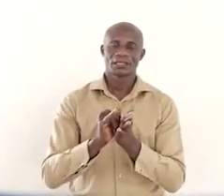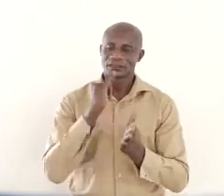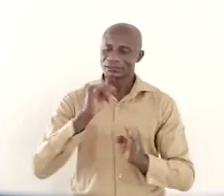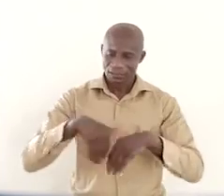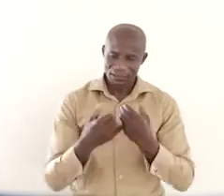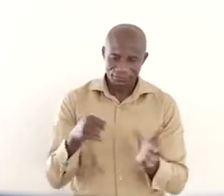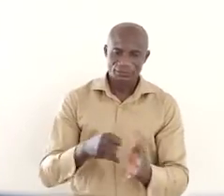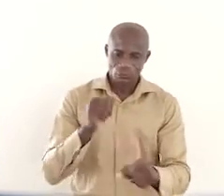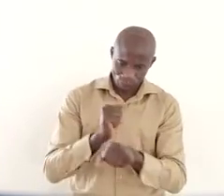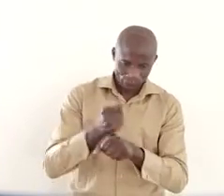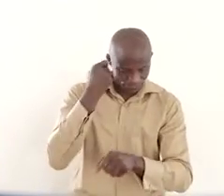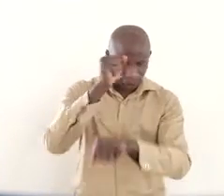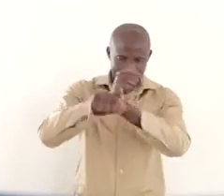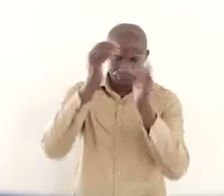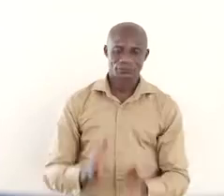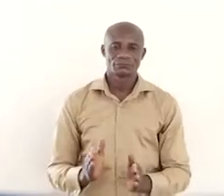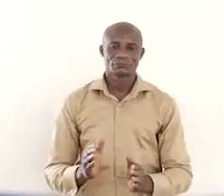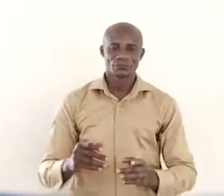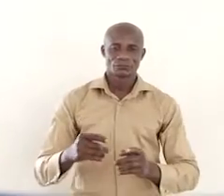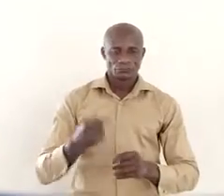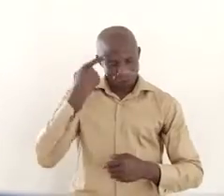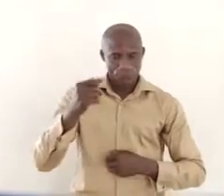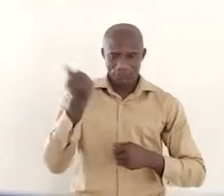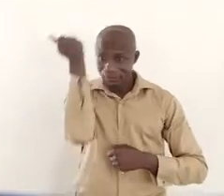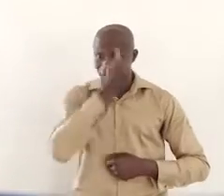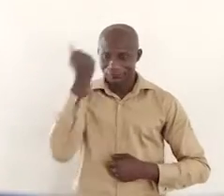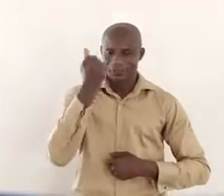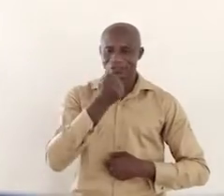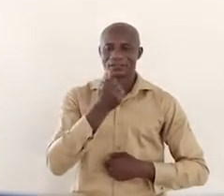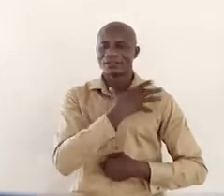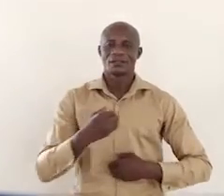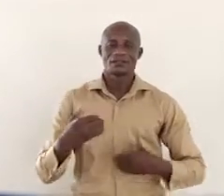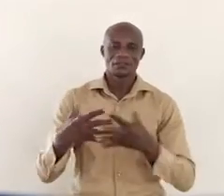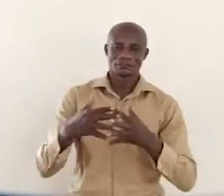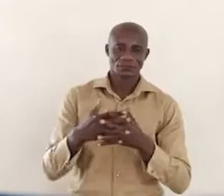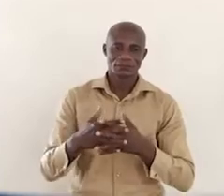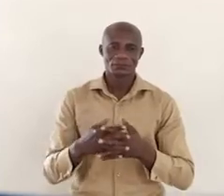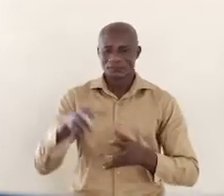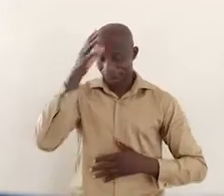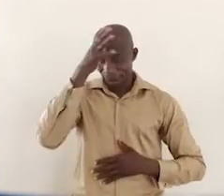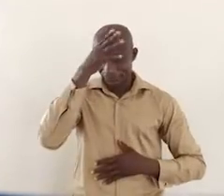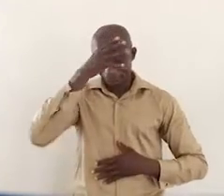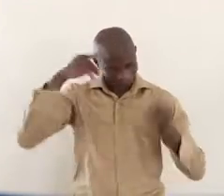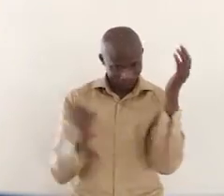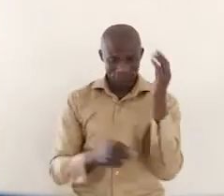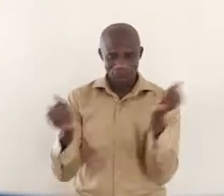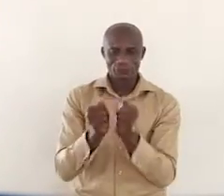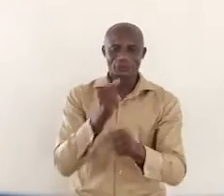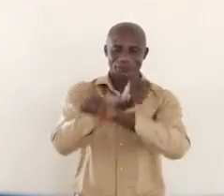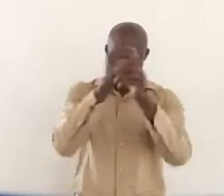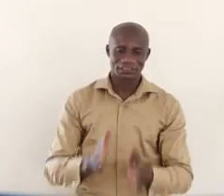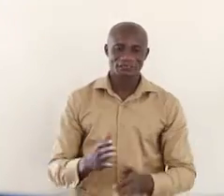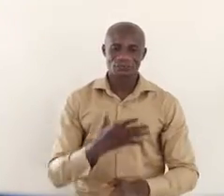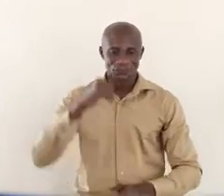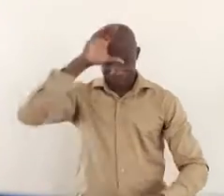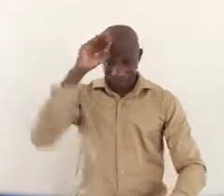That's how it was for the slaves, for the African Americans, that the father deals with the slave and